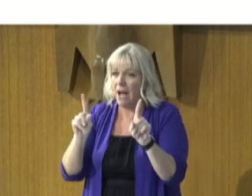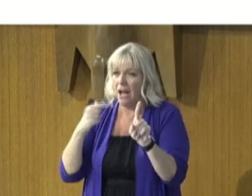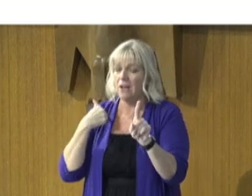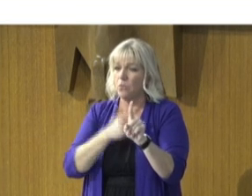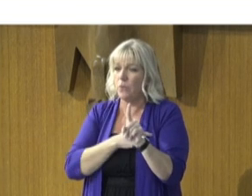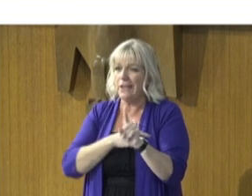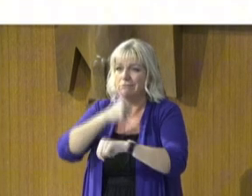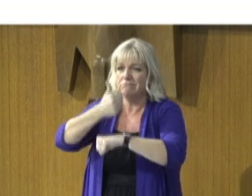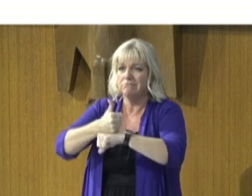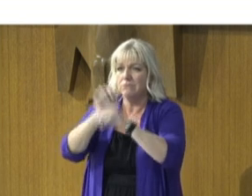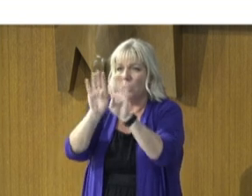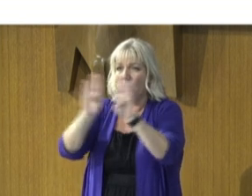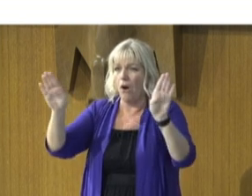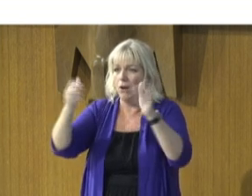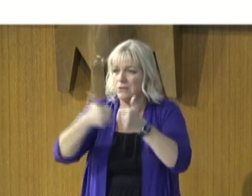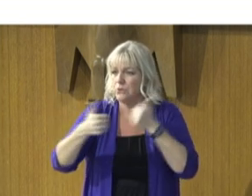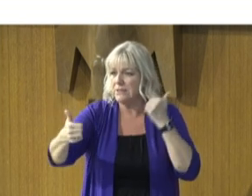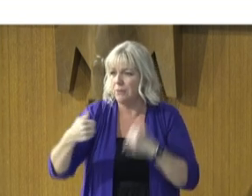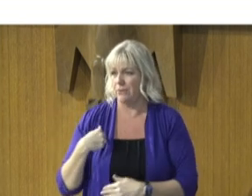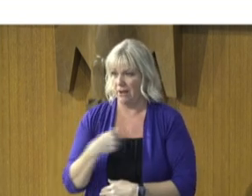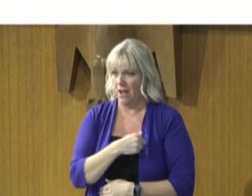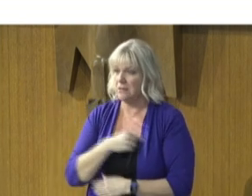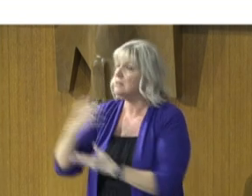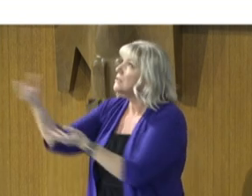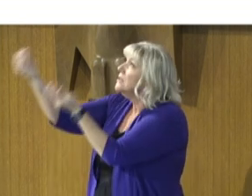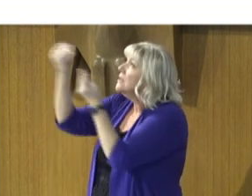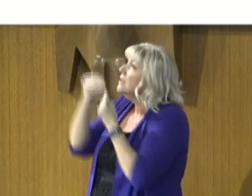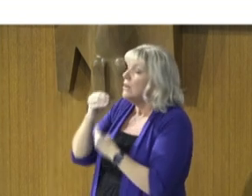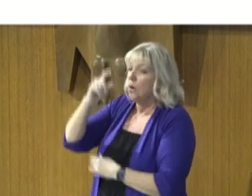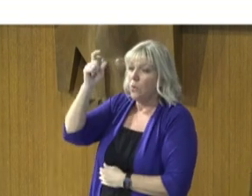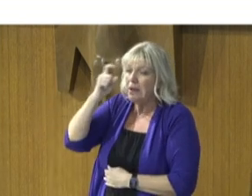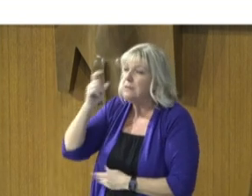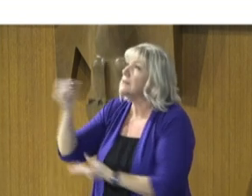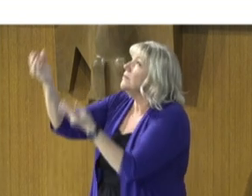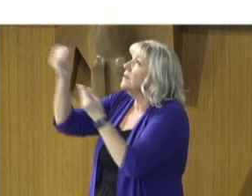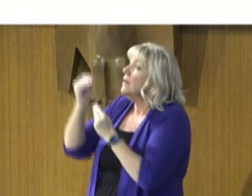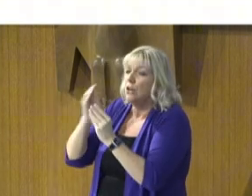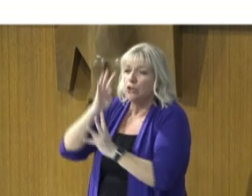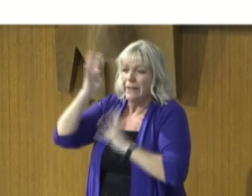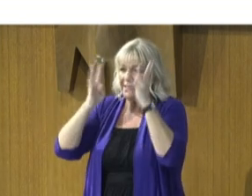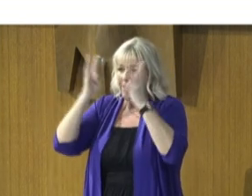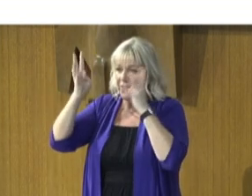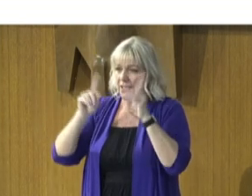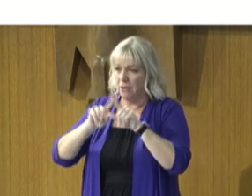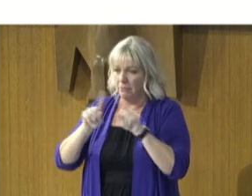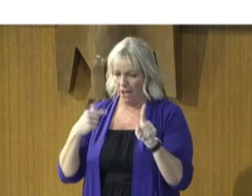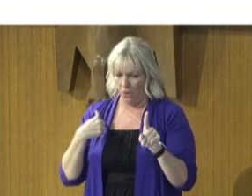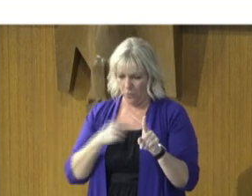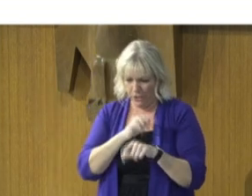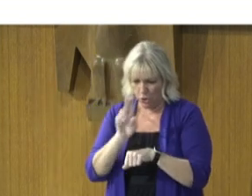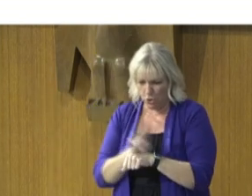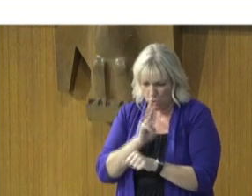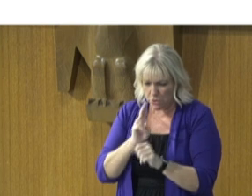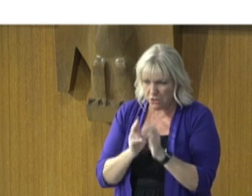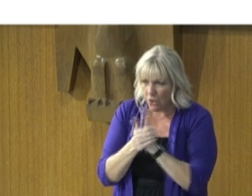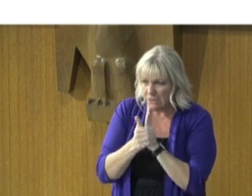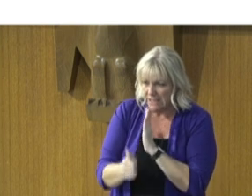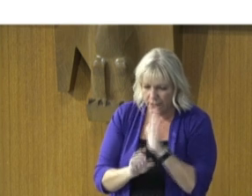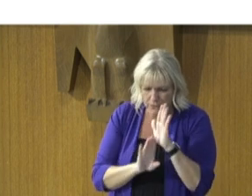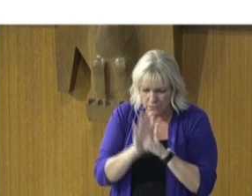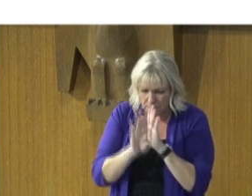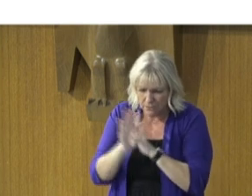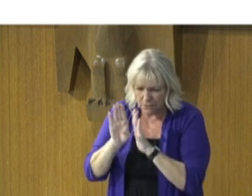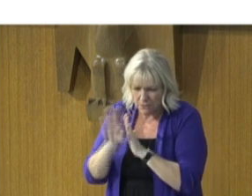one another. You have given us wisdom and creativity, yet we have used those gifts to develop weapons